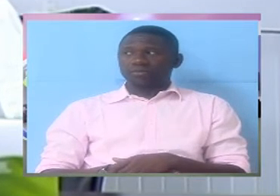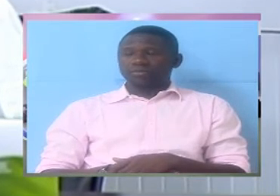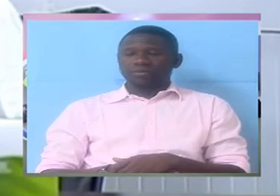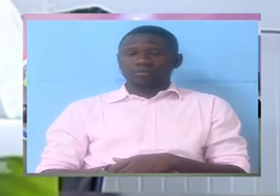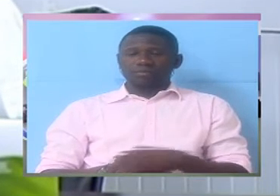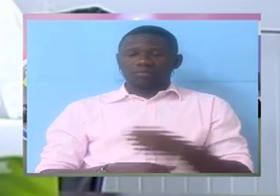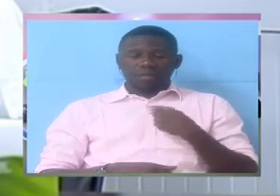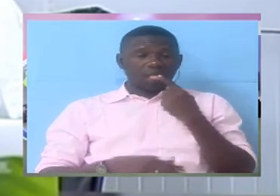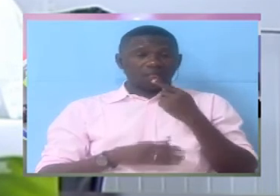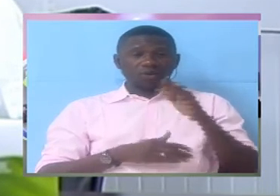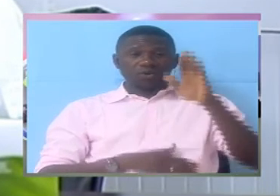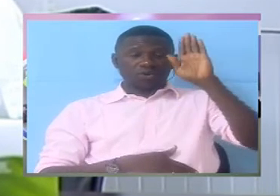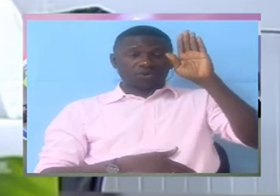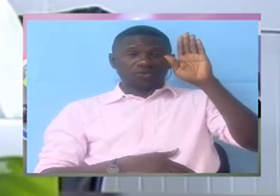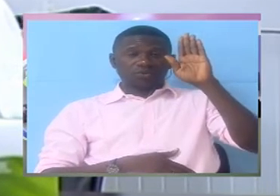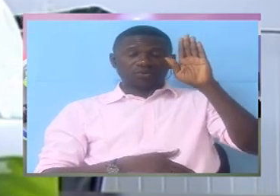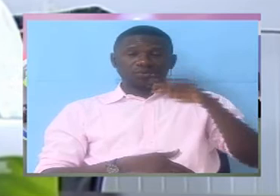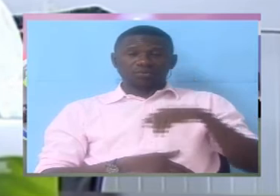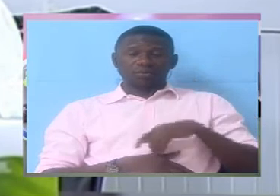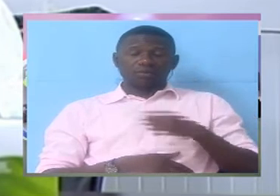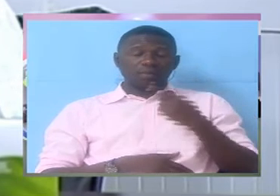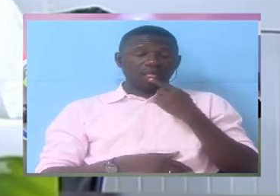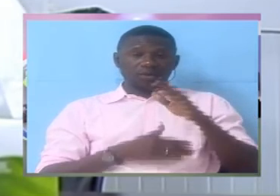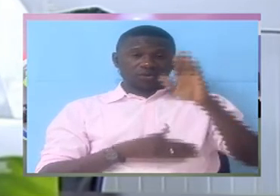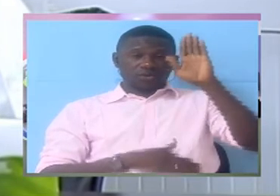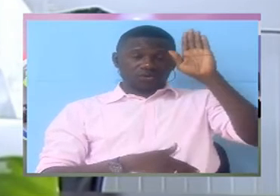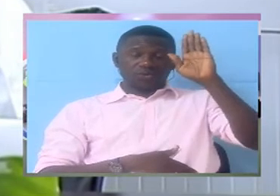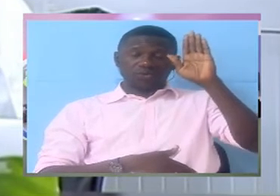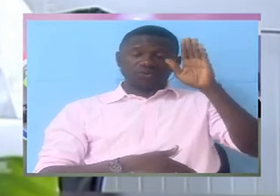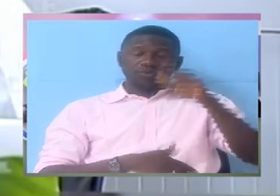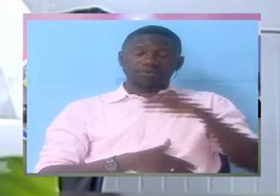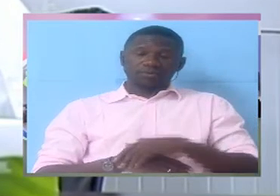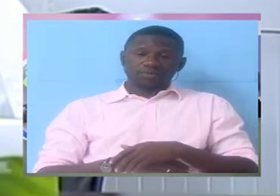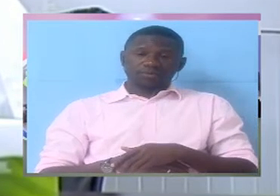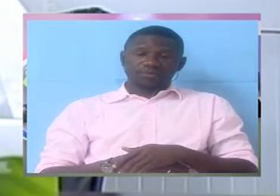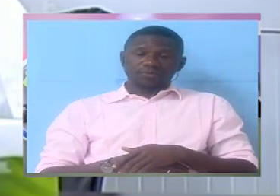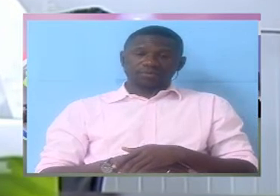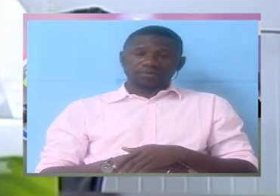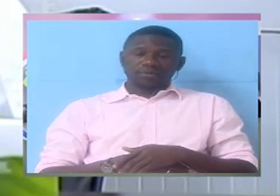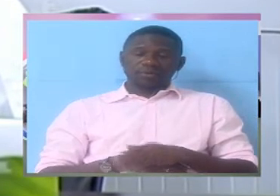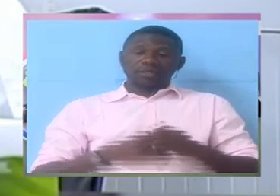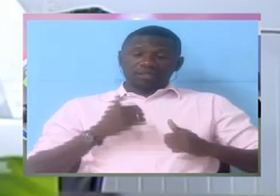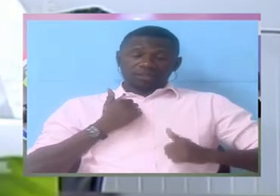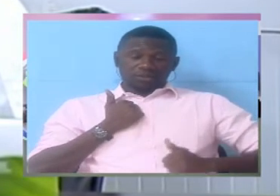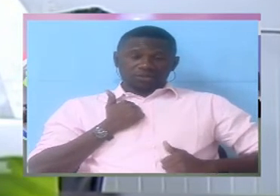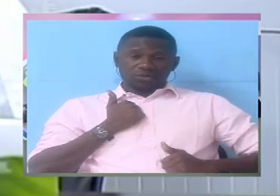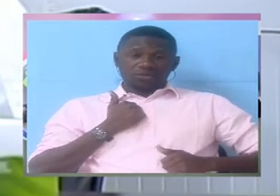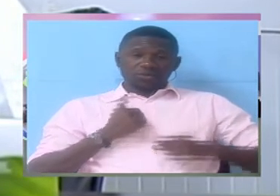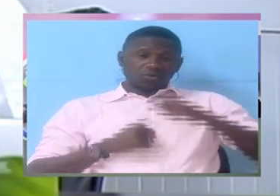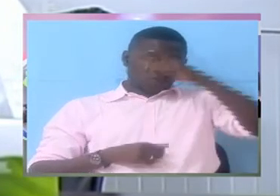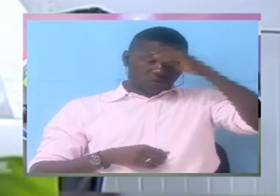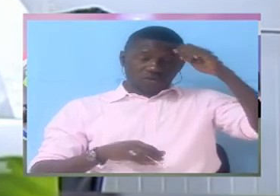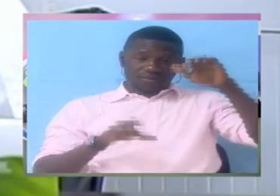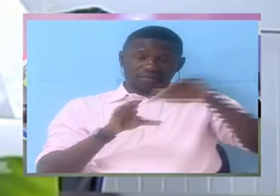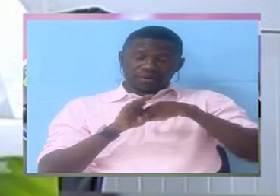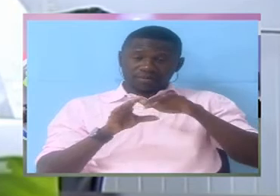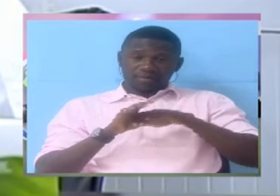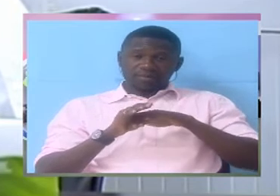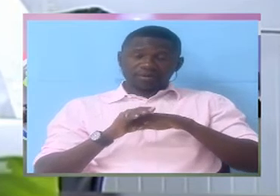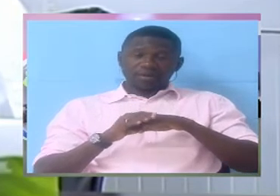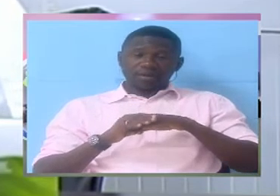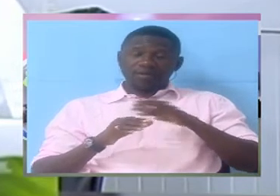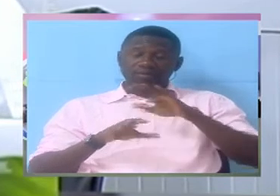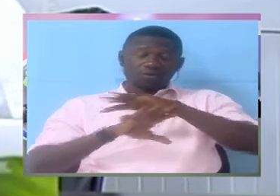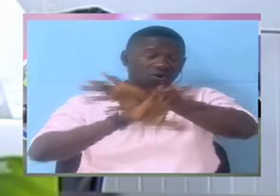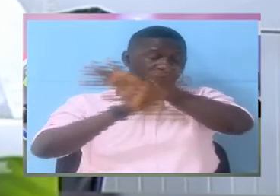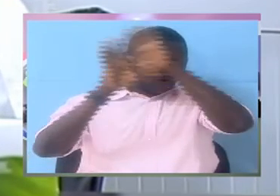tonya kolem. Ha? I am under oath. Nan kalile de. Security officers. Kanton in tankala do kula. Even